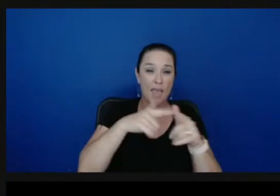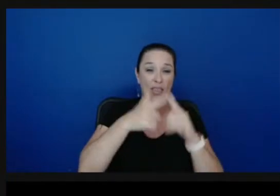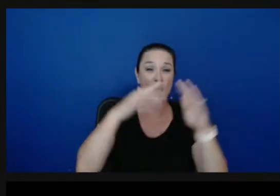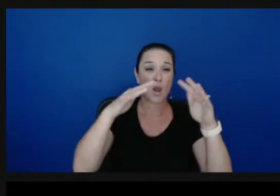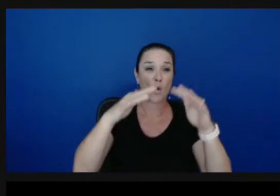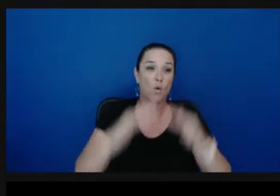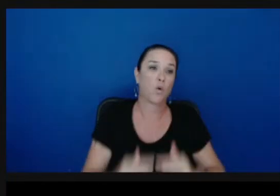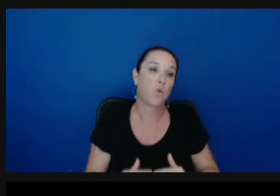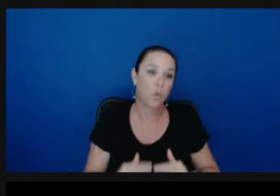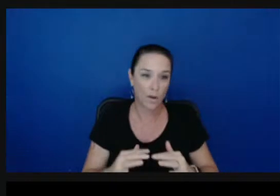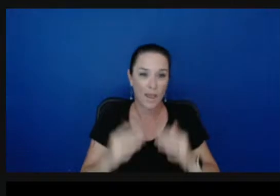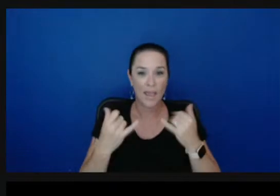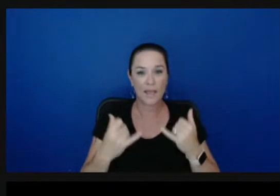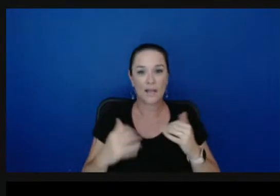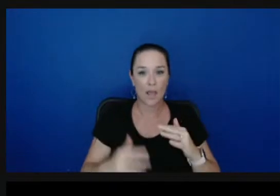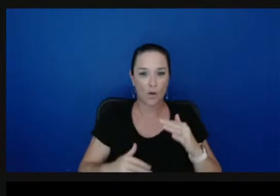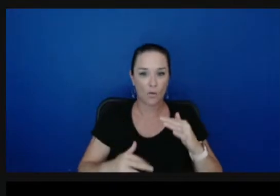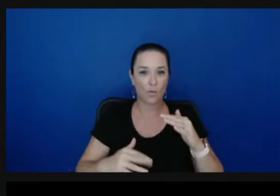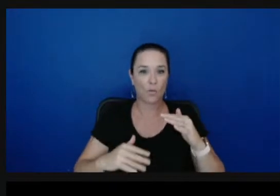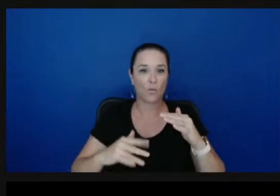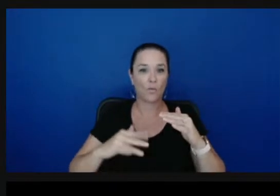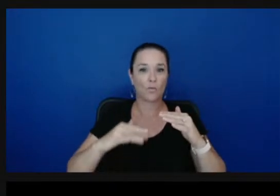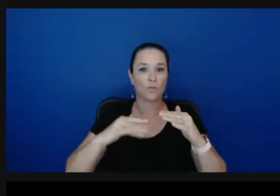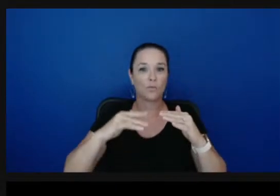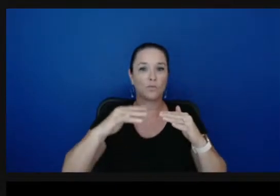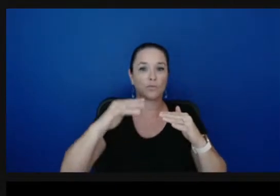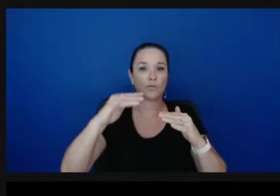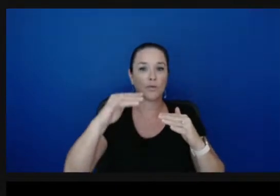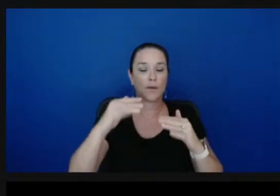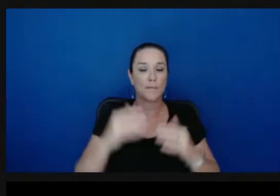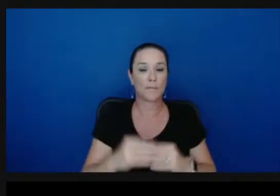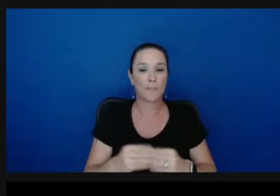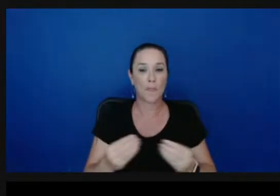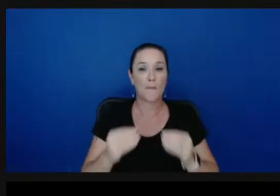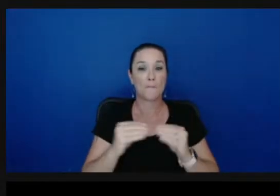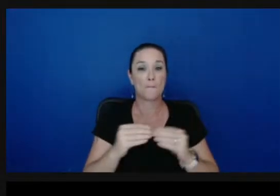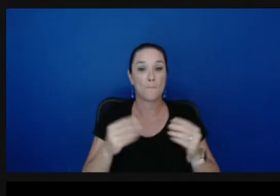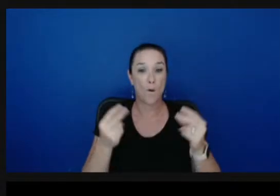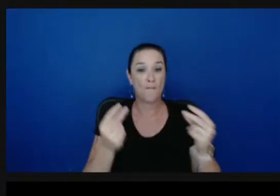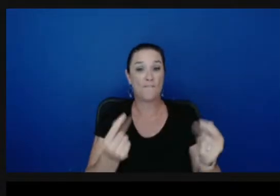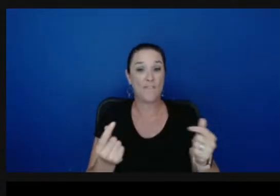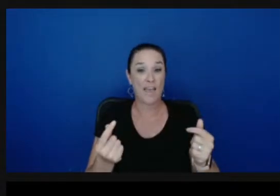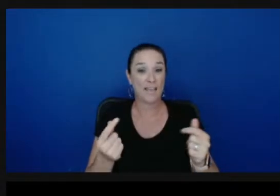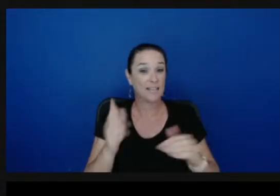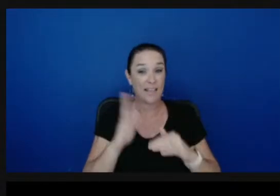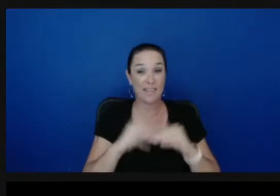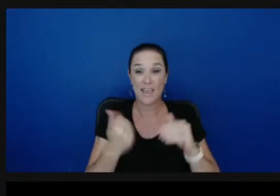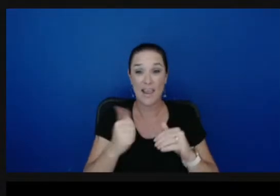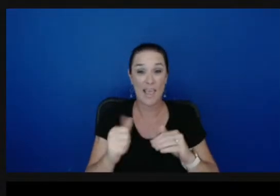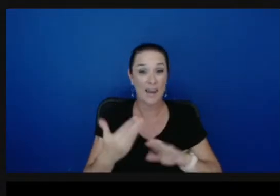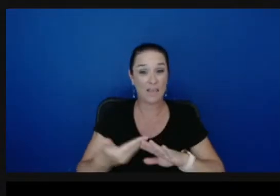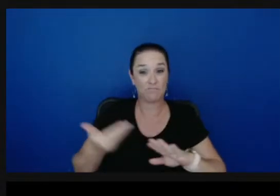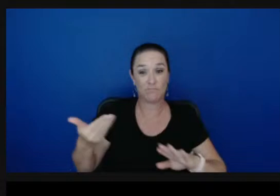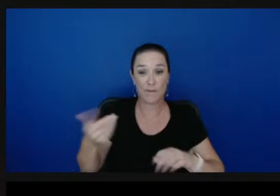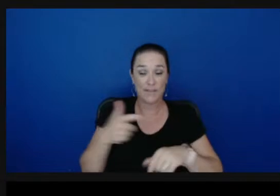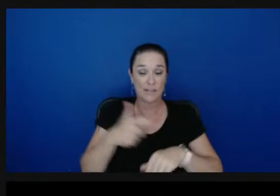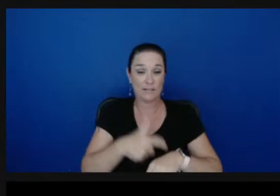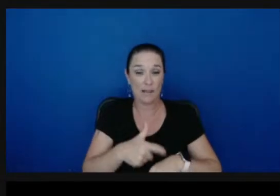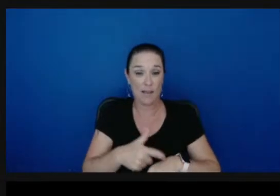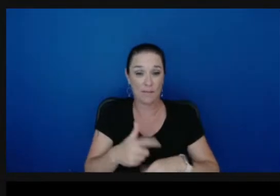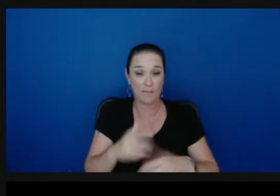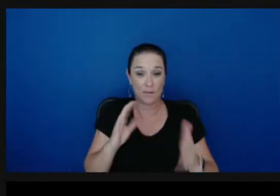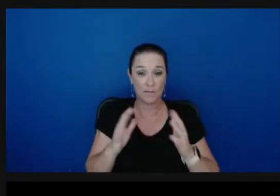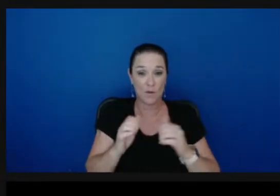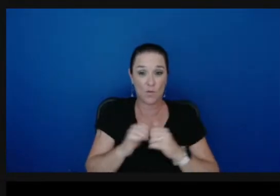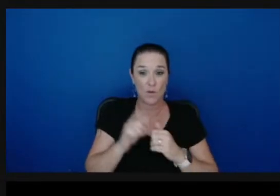quite a bit. You see we're rising very quickly here, perhaps rising more quickly than at any point previously since 2018,